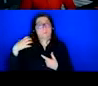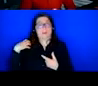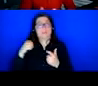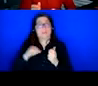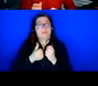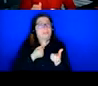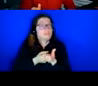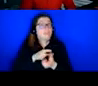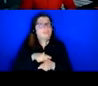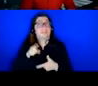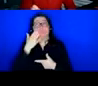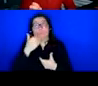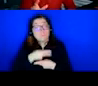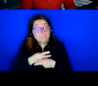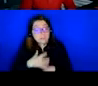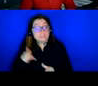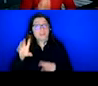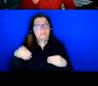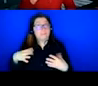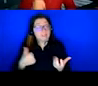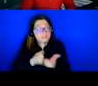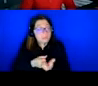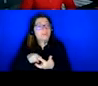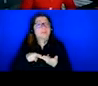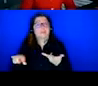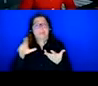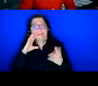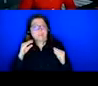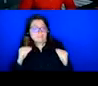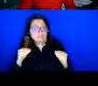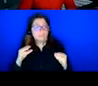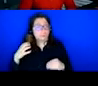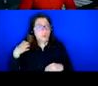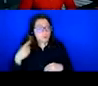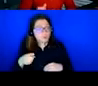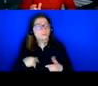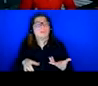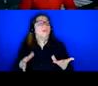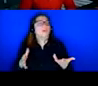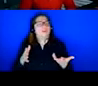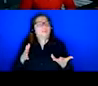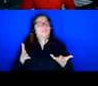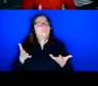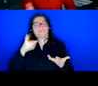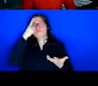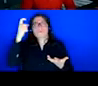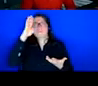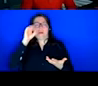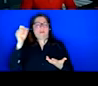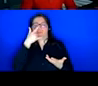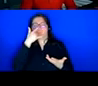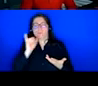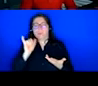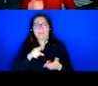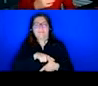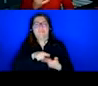a great supervisor? Do they provide support? Do they coach you? What do you kind of hope to have in a dream boss? Your peers. So who are the people who are